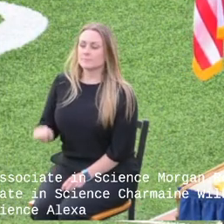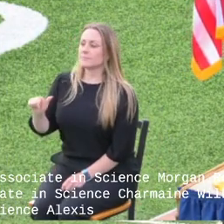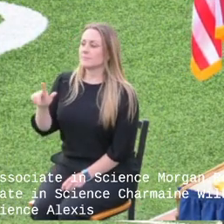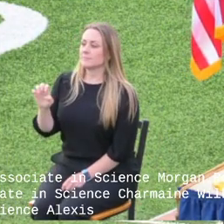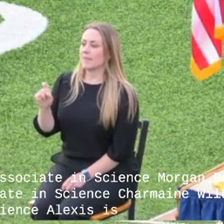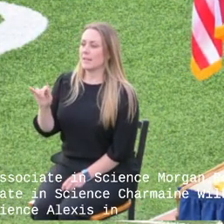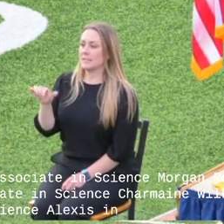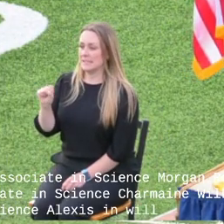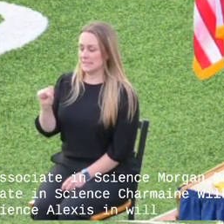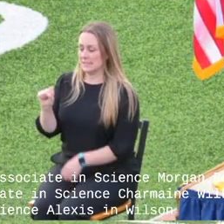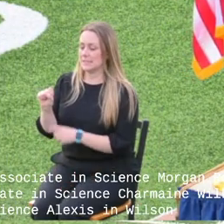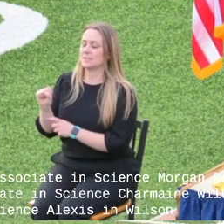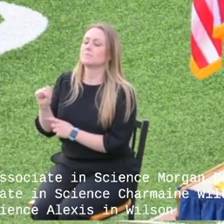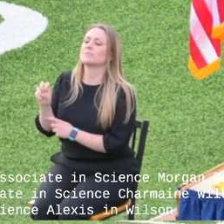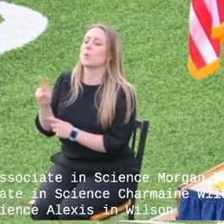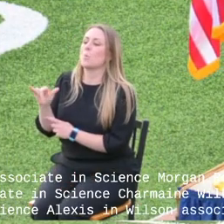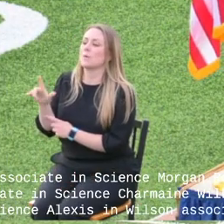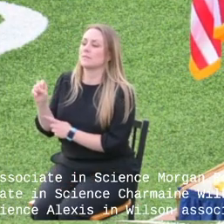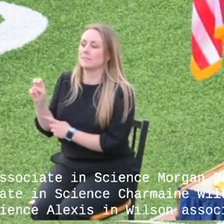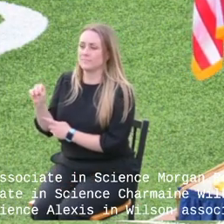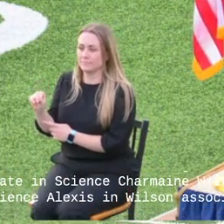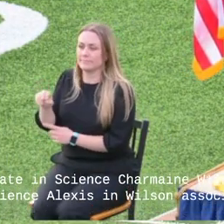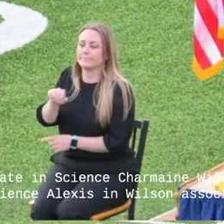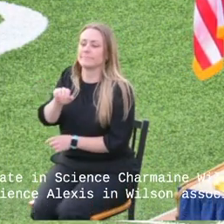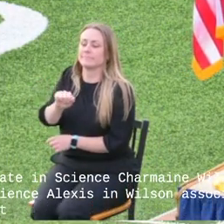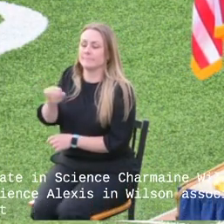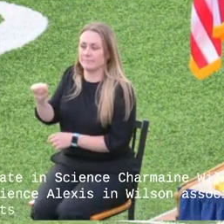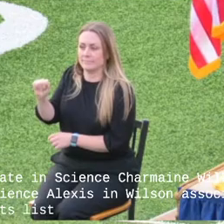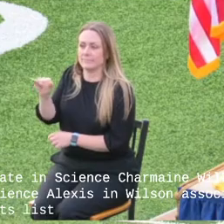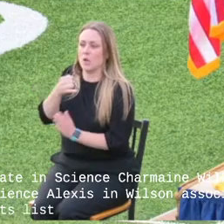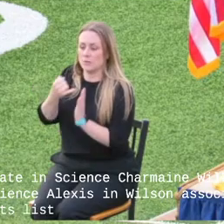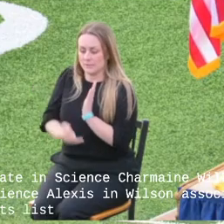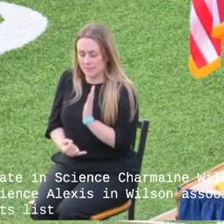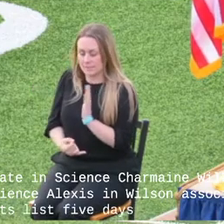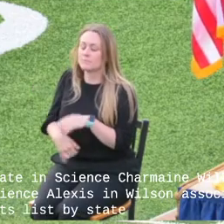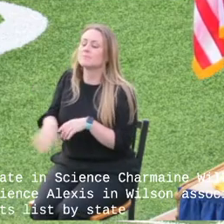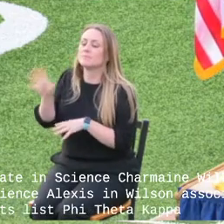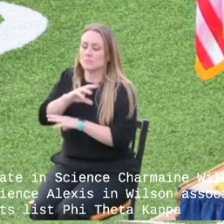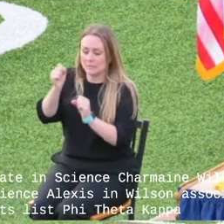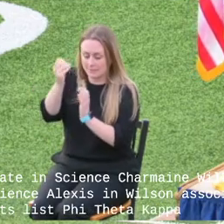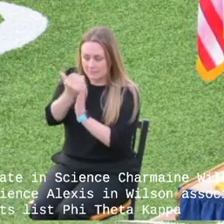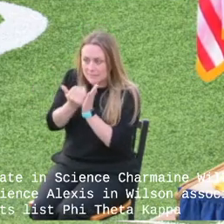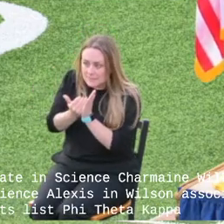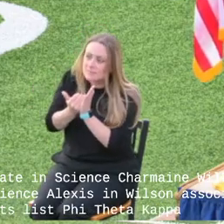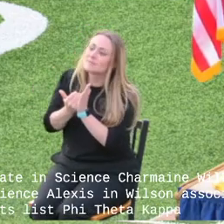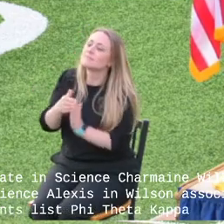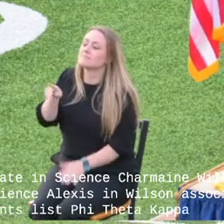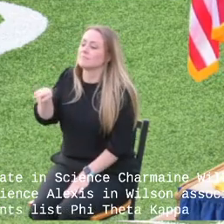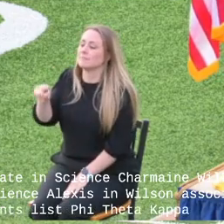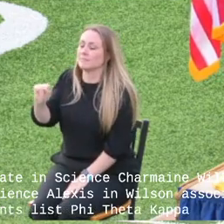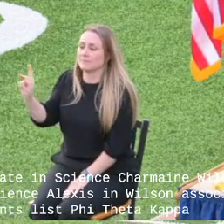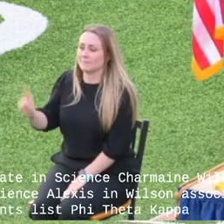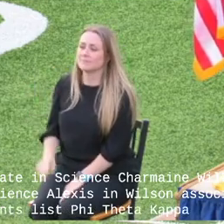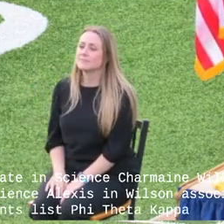Alexis N. Wilson, Associate in Arts, President's List, Phi Theta Kappa.